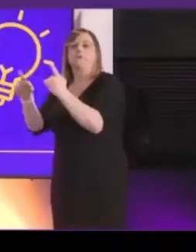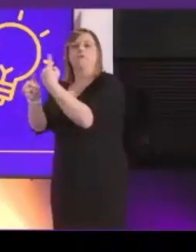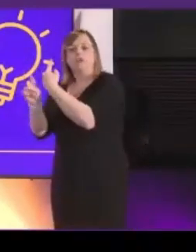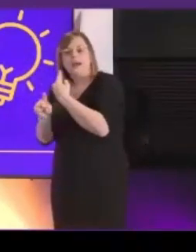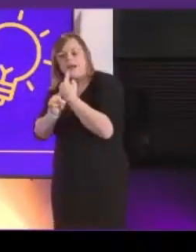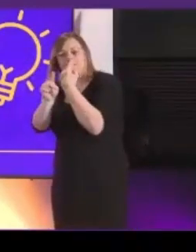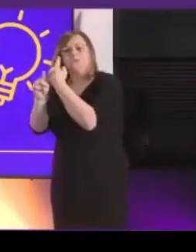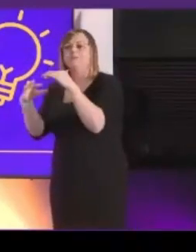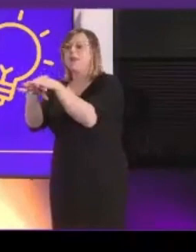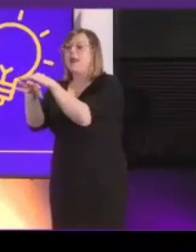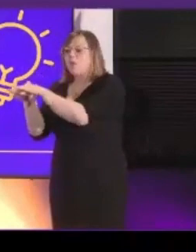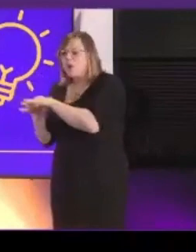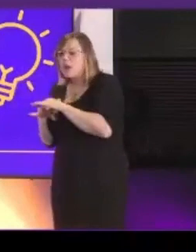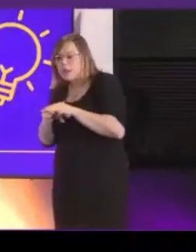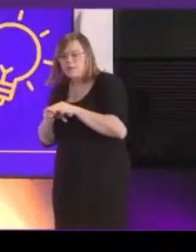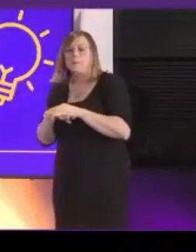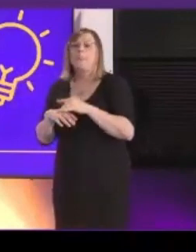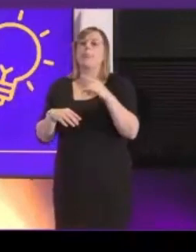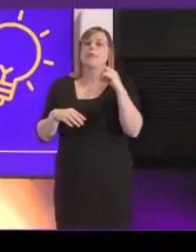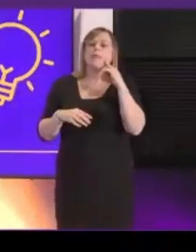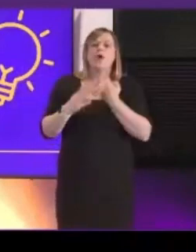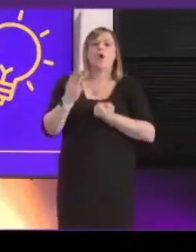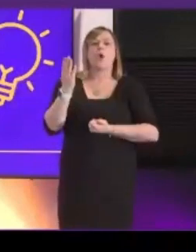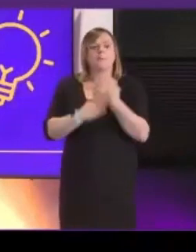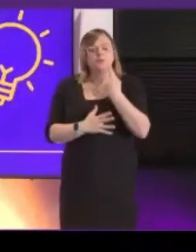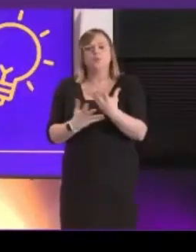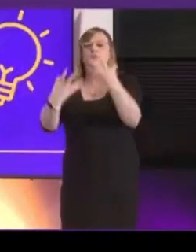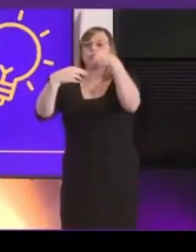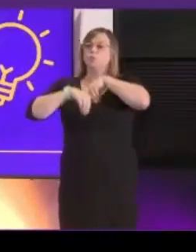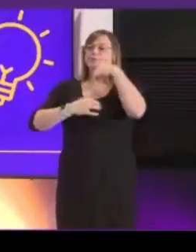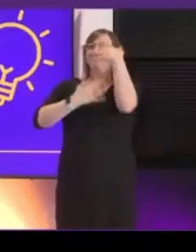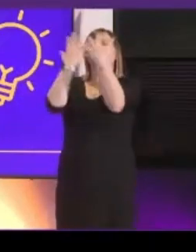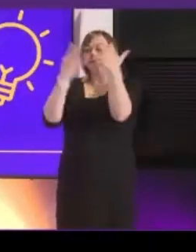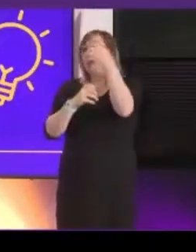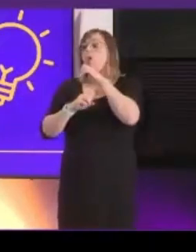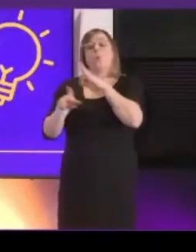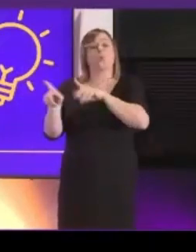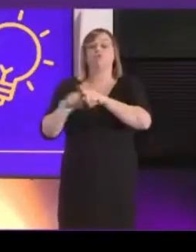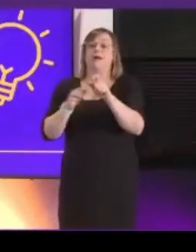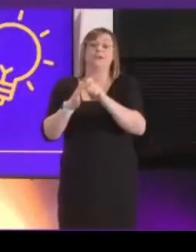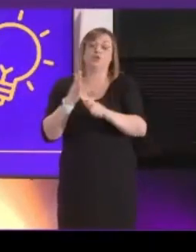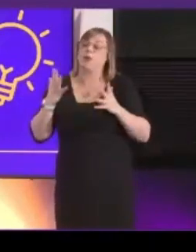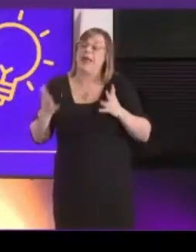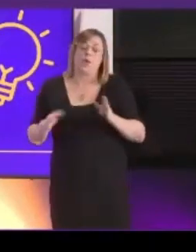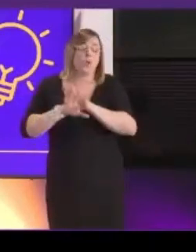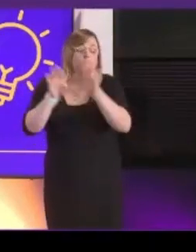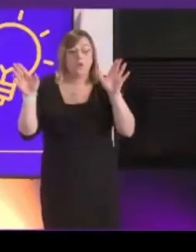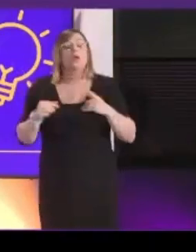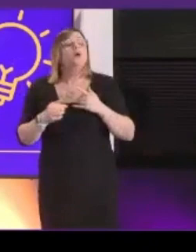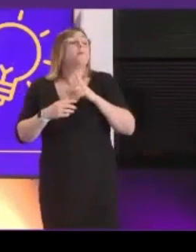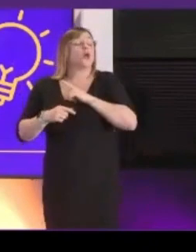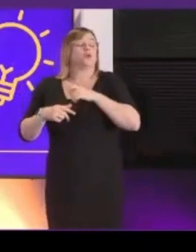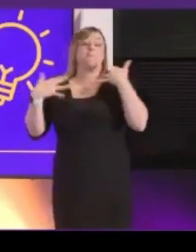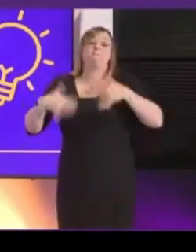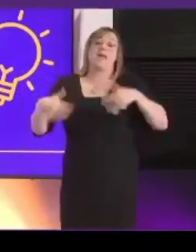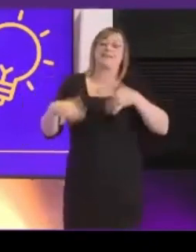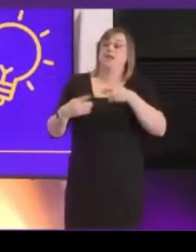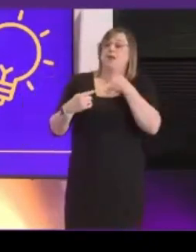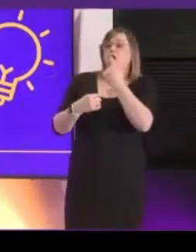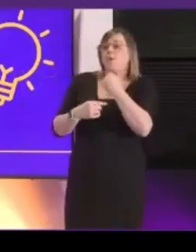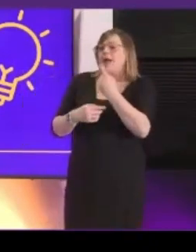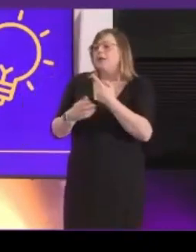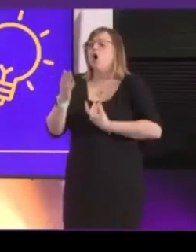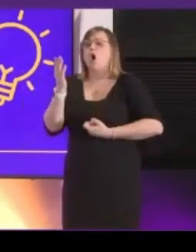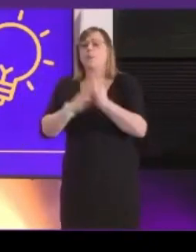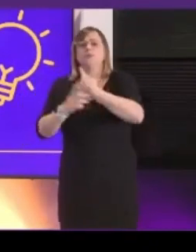and some networking, and it's a chance, I think, to digest, which I'm not going to attempt to do now, so many amazing comments and opportunities for